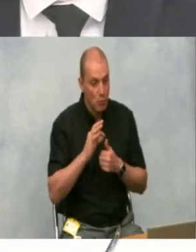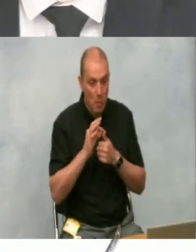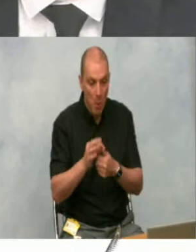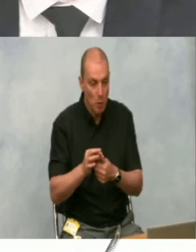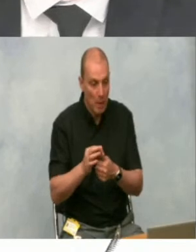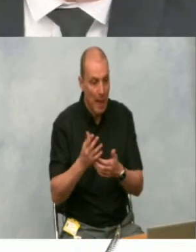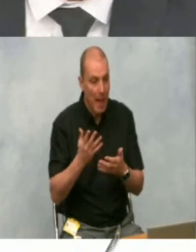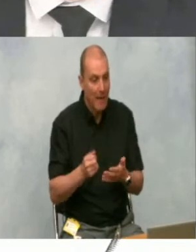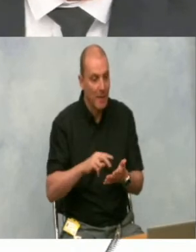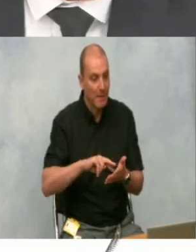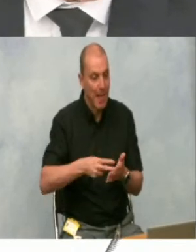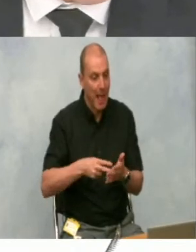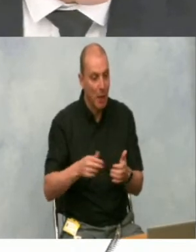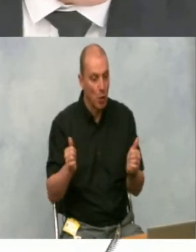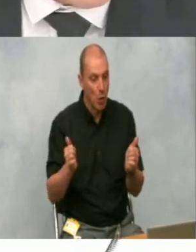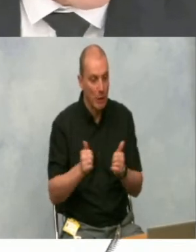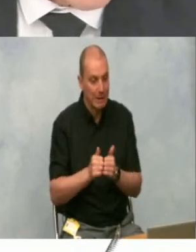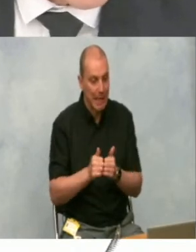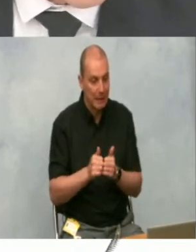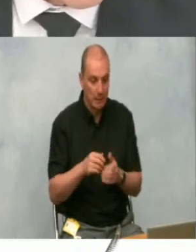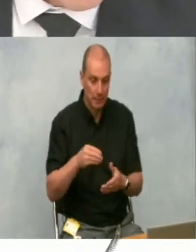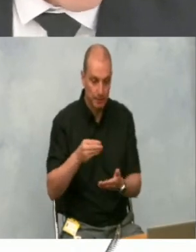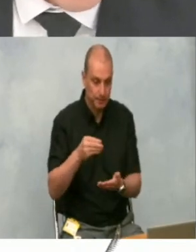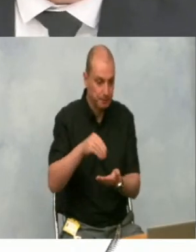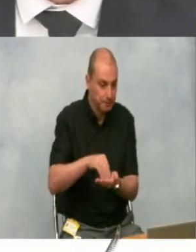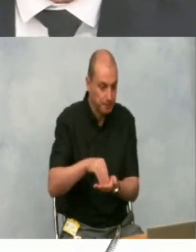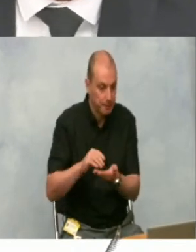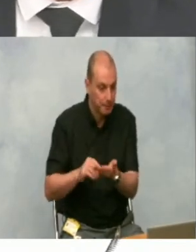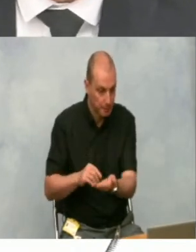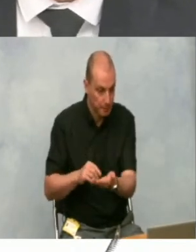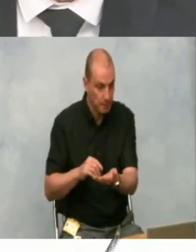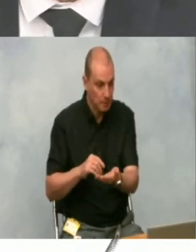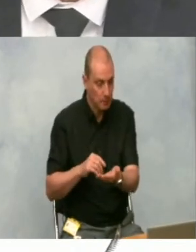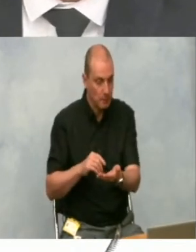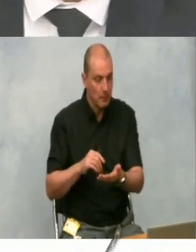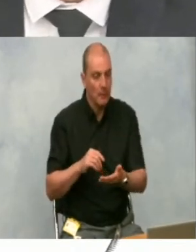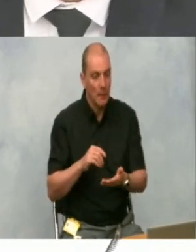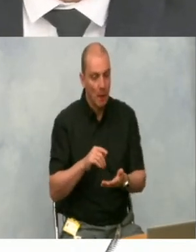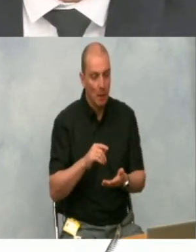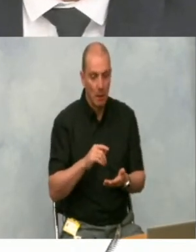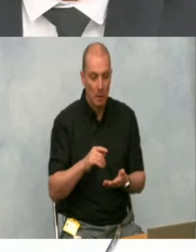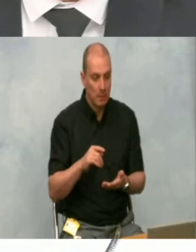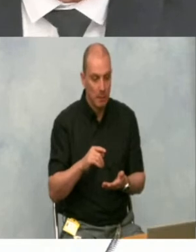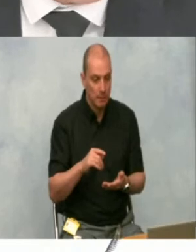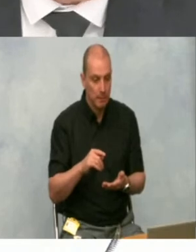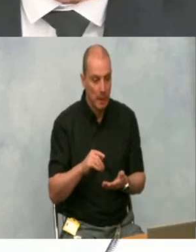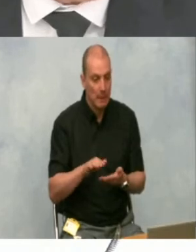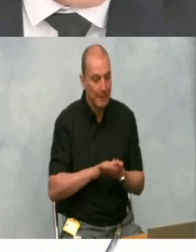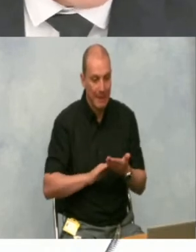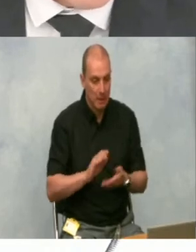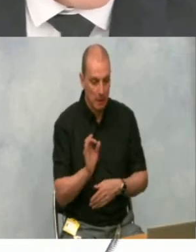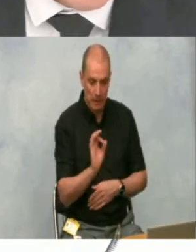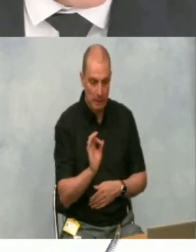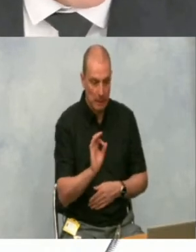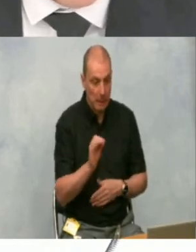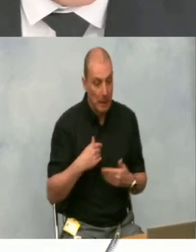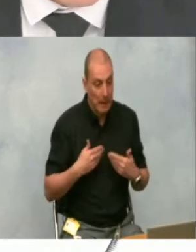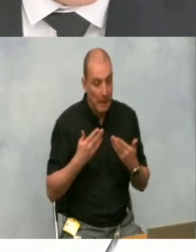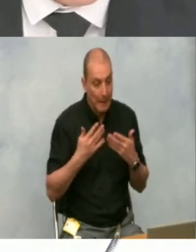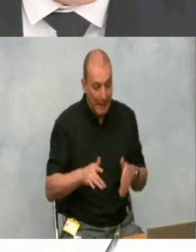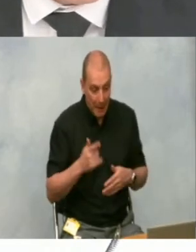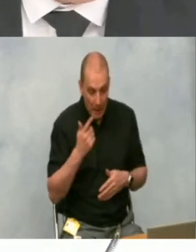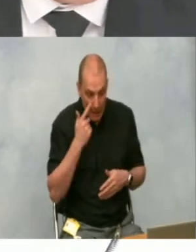which is hiding behind the offer. We did look at it ourselves for a potential housing development. However,